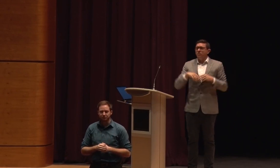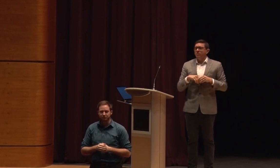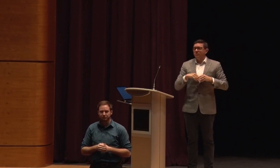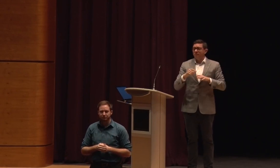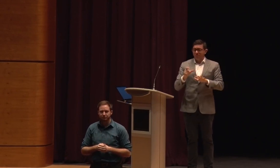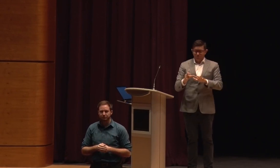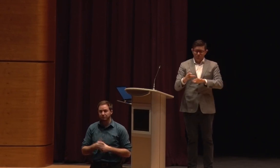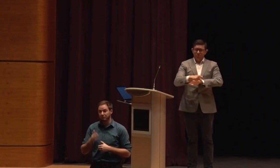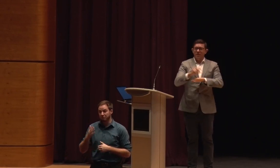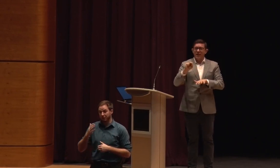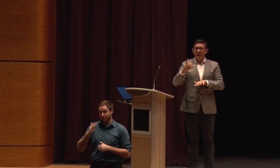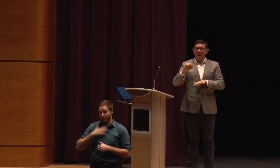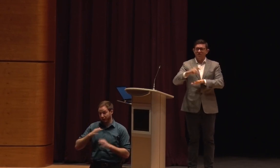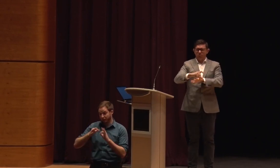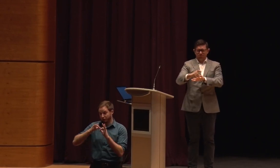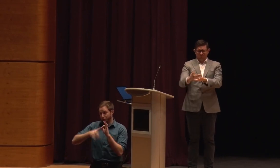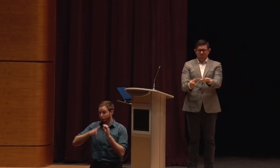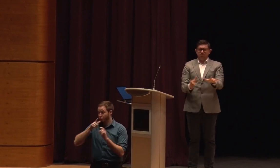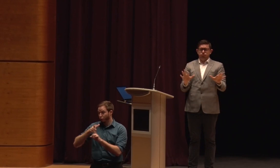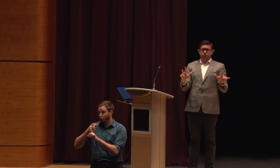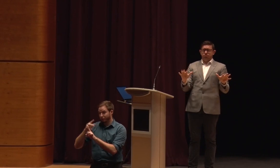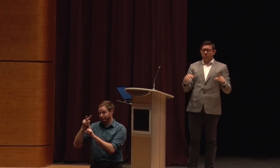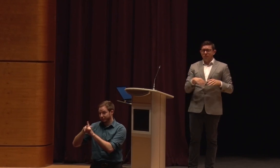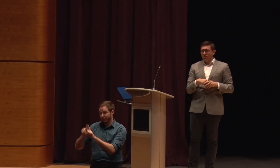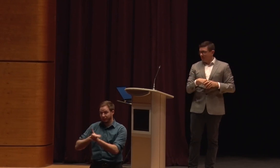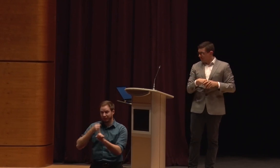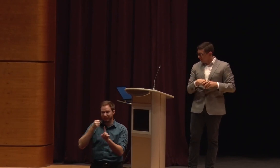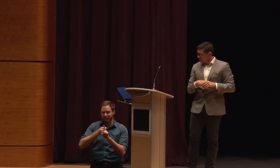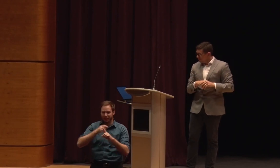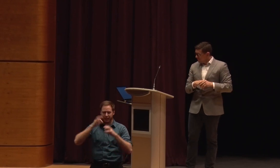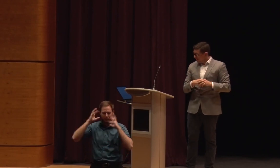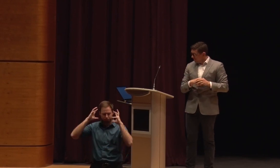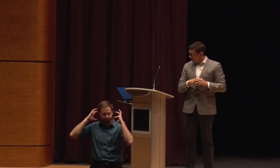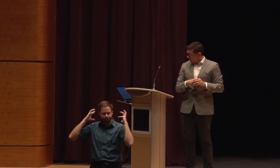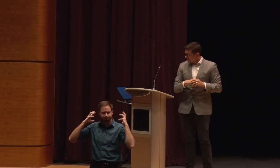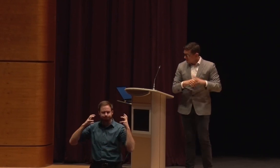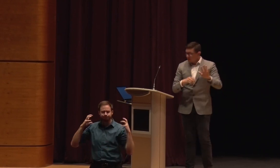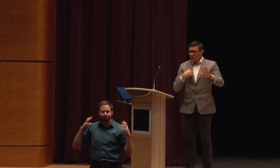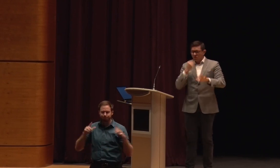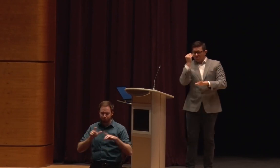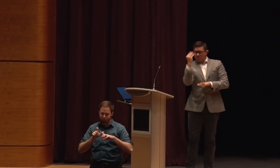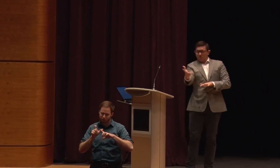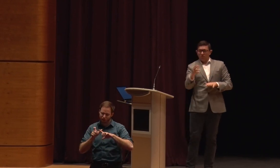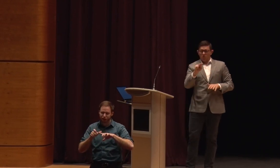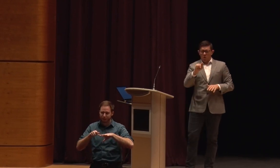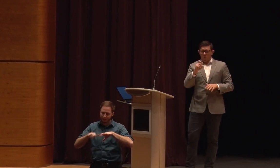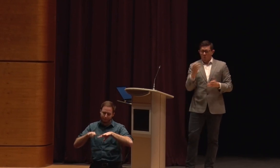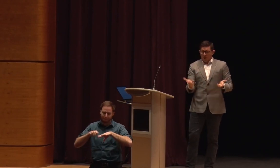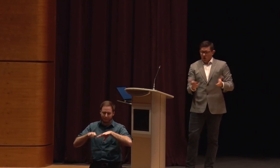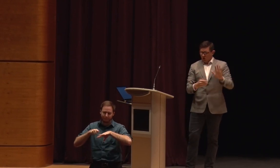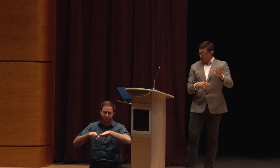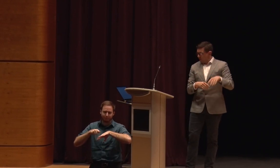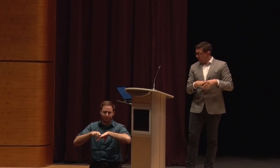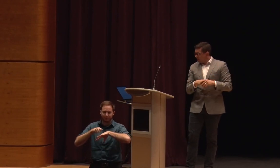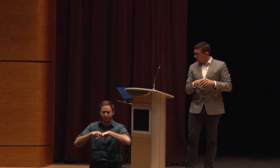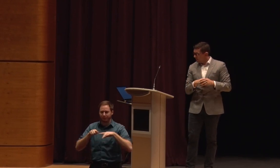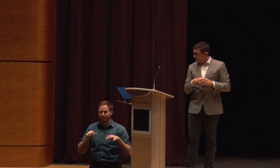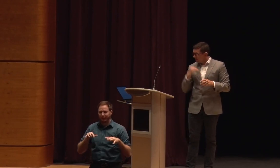My interpreter had big hair, lacquered makeup, large fingernails,